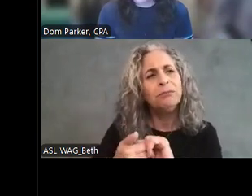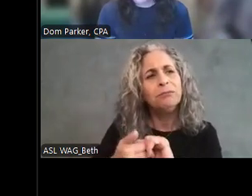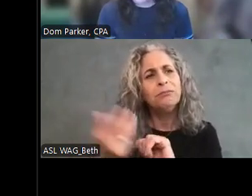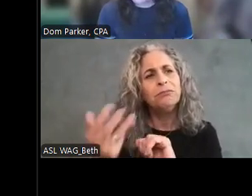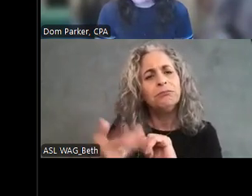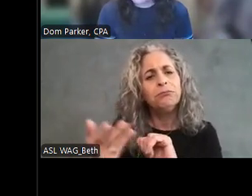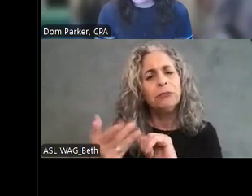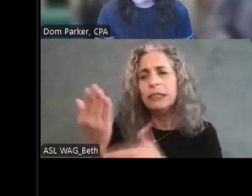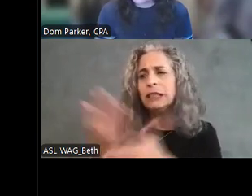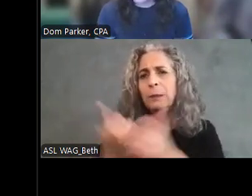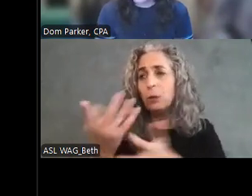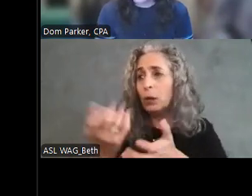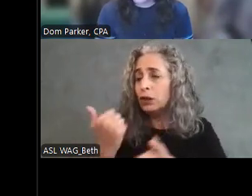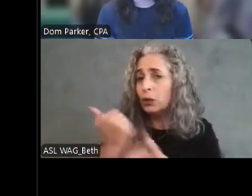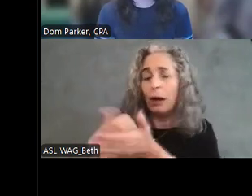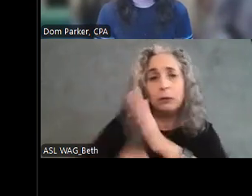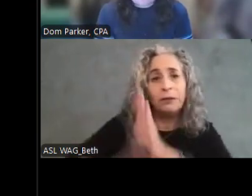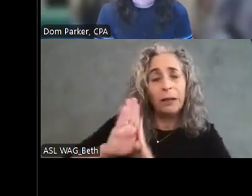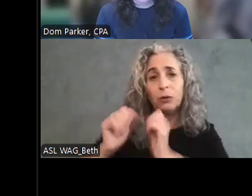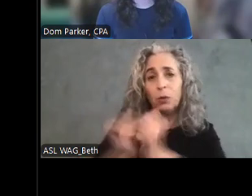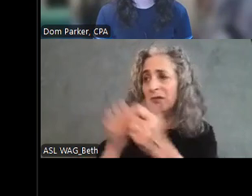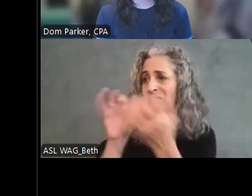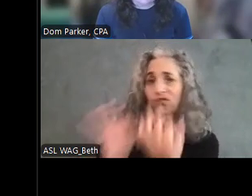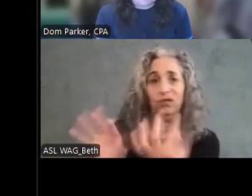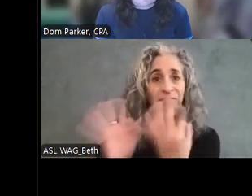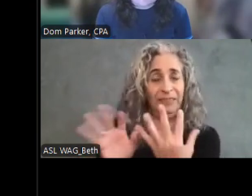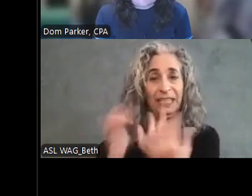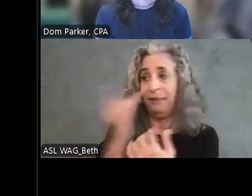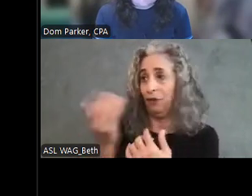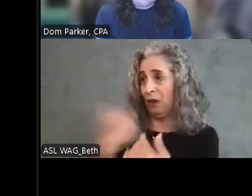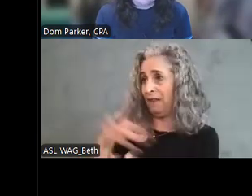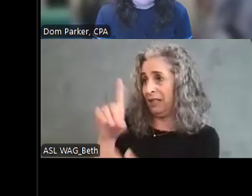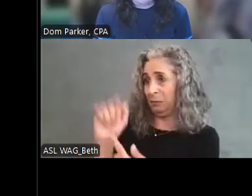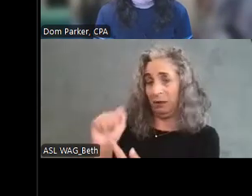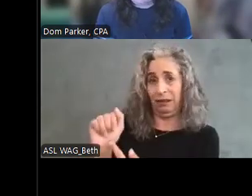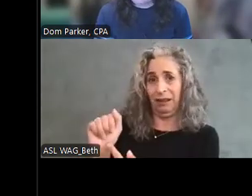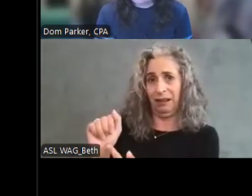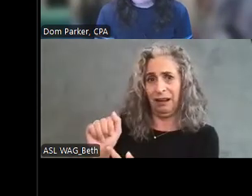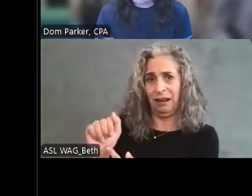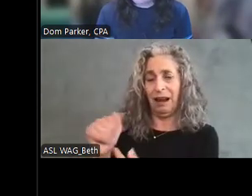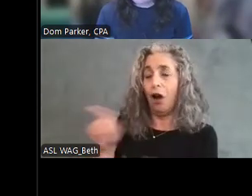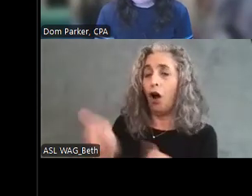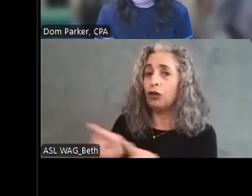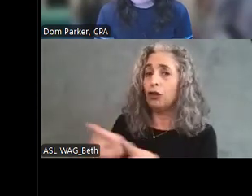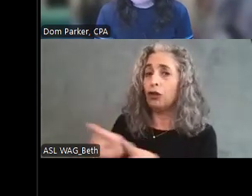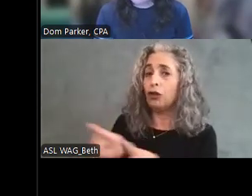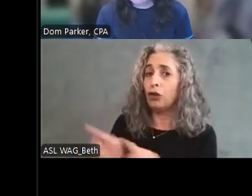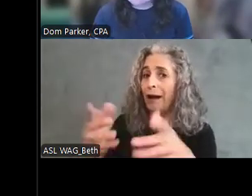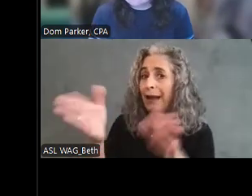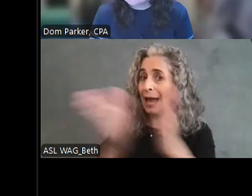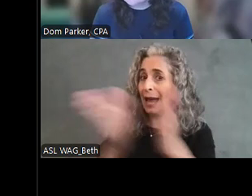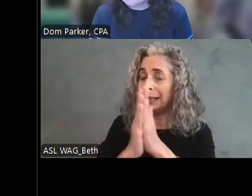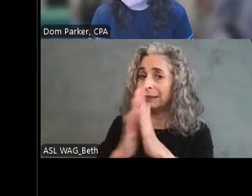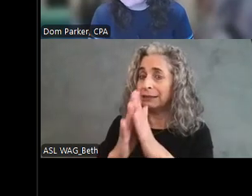someone wants to help developers with their input as being a person with a disability. And I also throw that question out to the audience because I find that